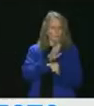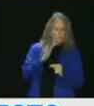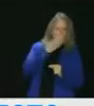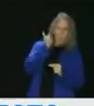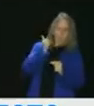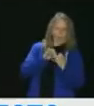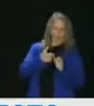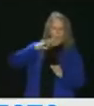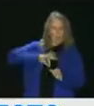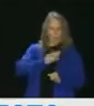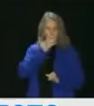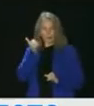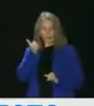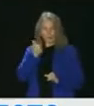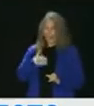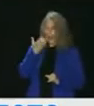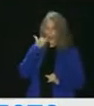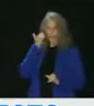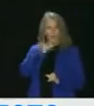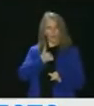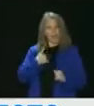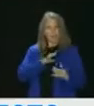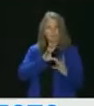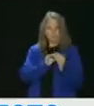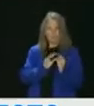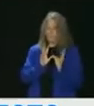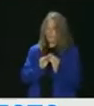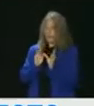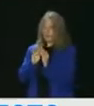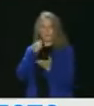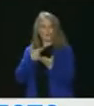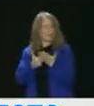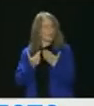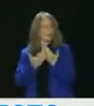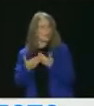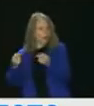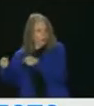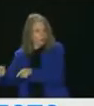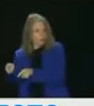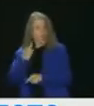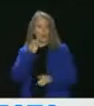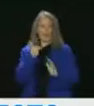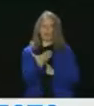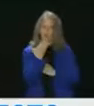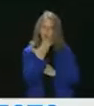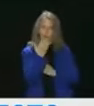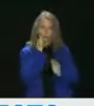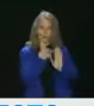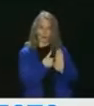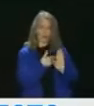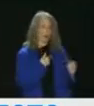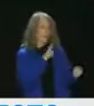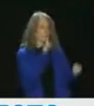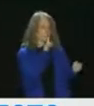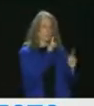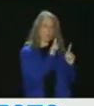to talk about what the next steps are. This morning, for example, I spoke with Dr. Tam and Minister Duclos, among